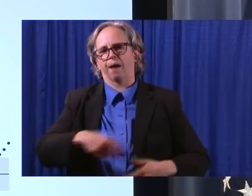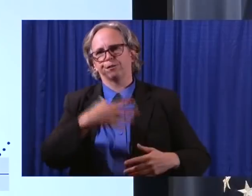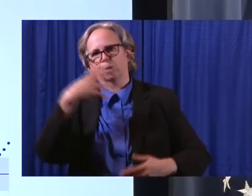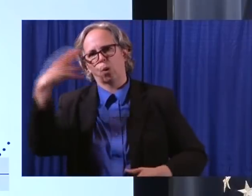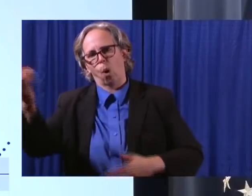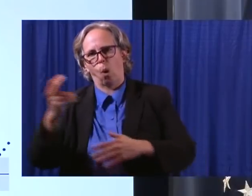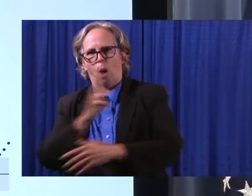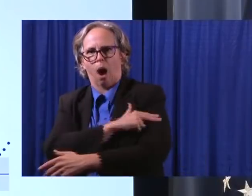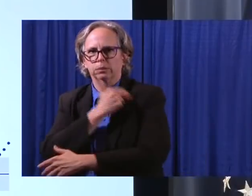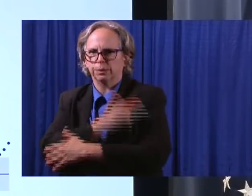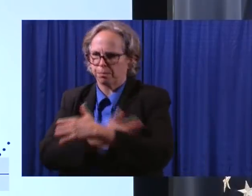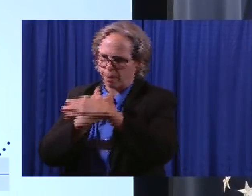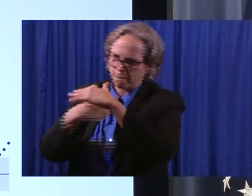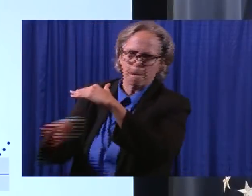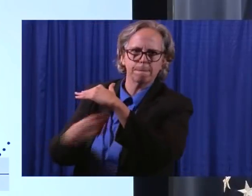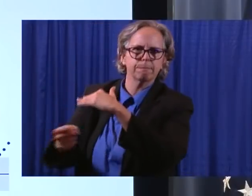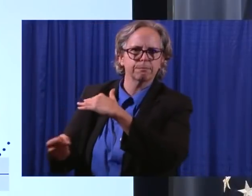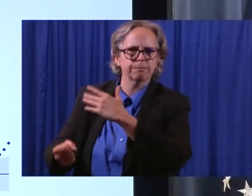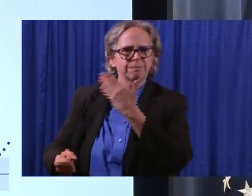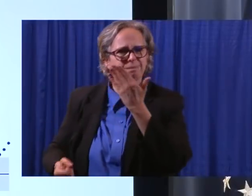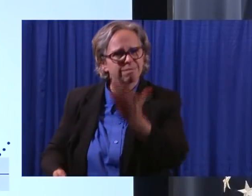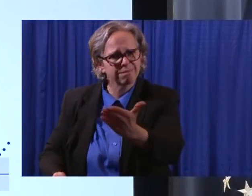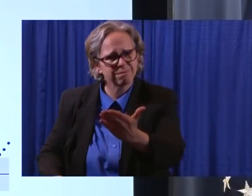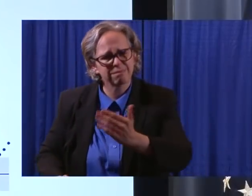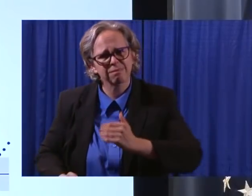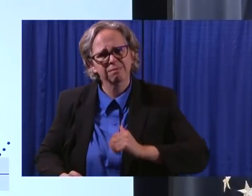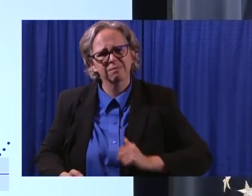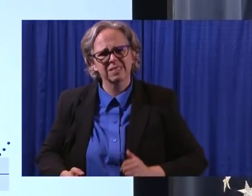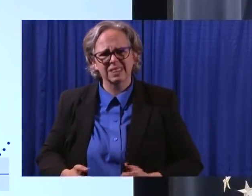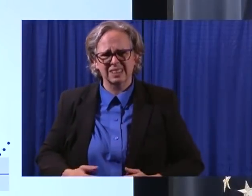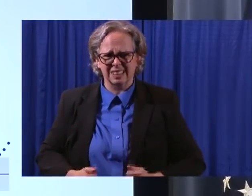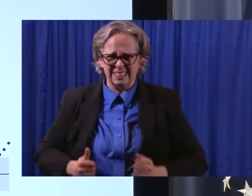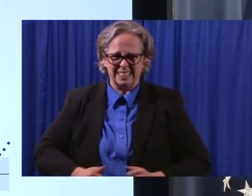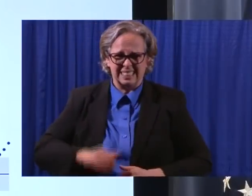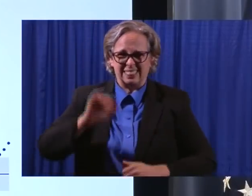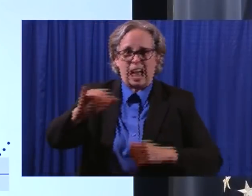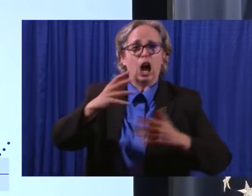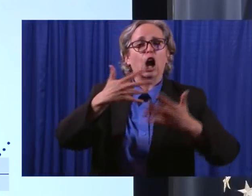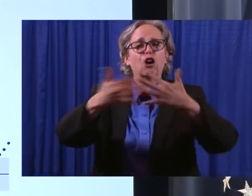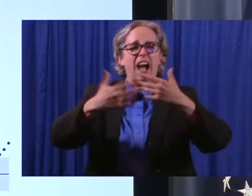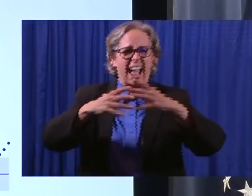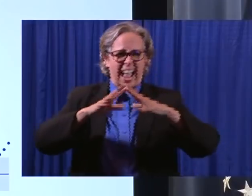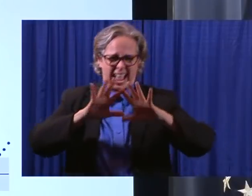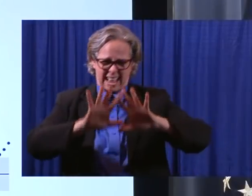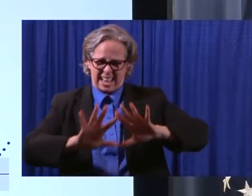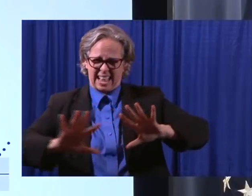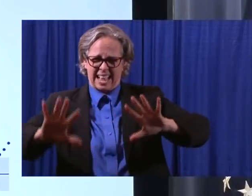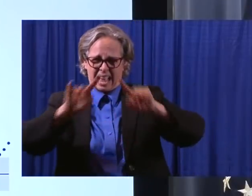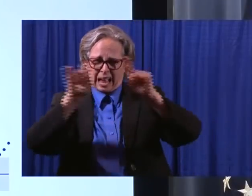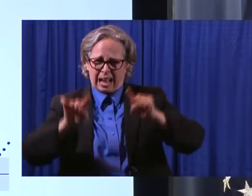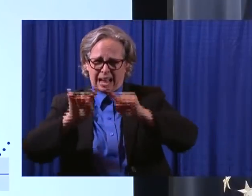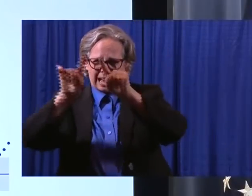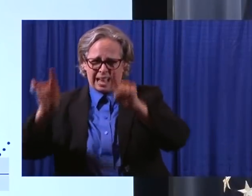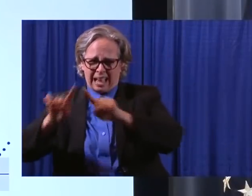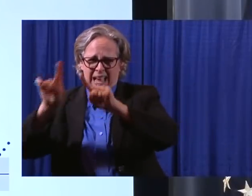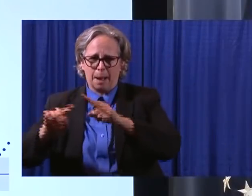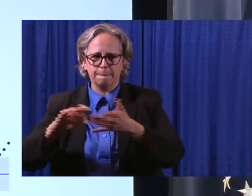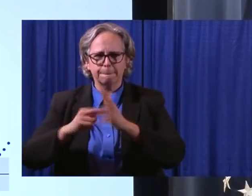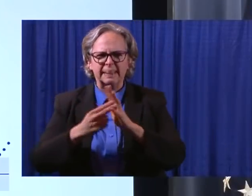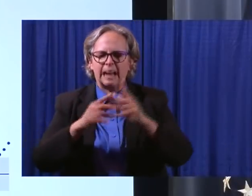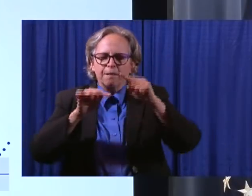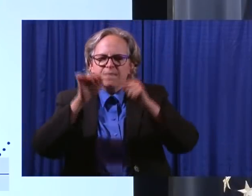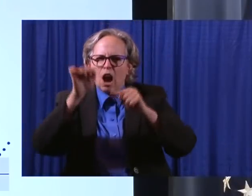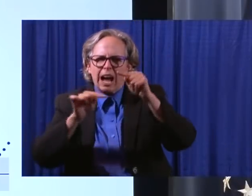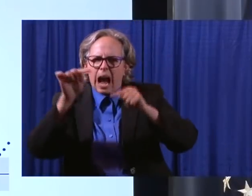the gray bars just tell you whether or not it's beyond random variation for the statisticians in the room, which means this is a real uptick that's beyond